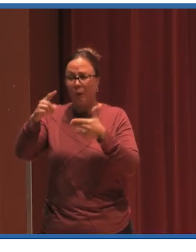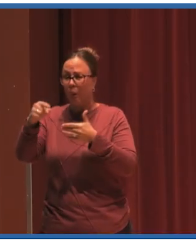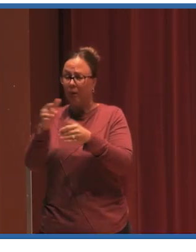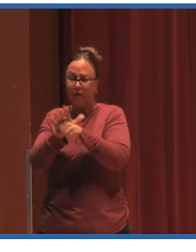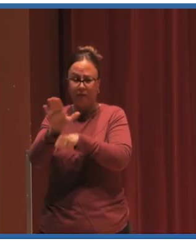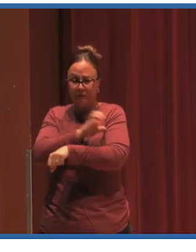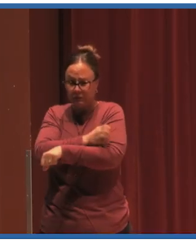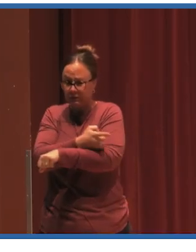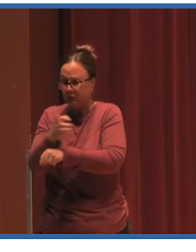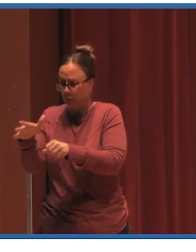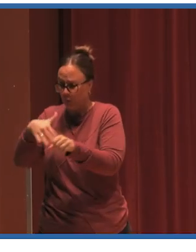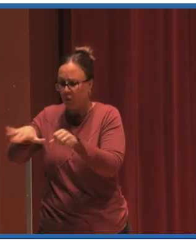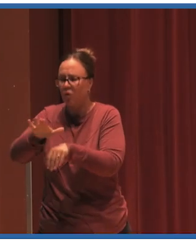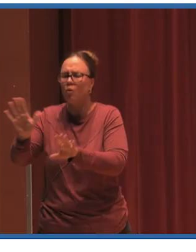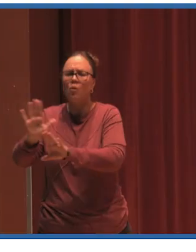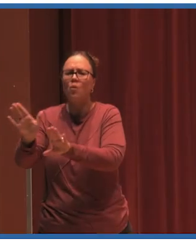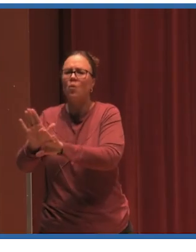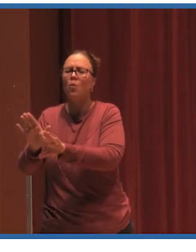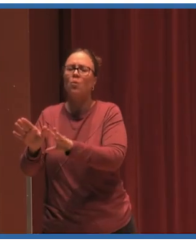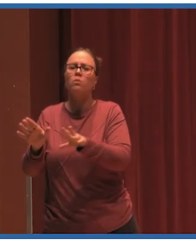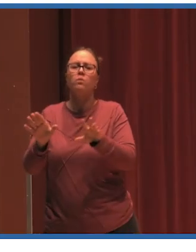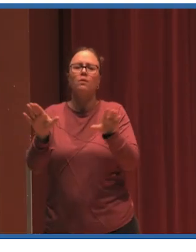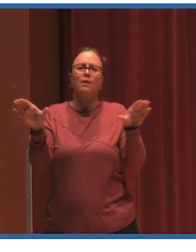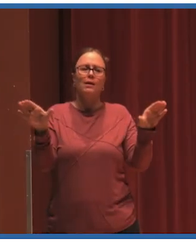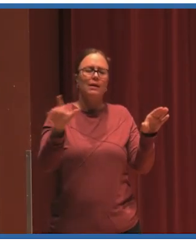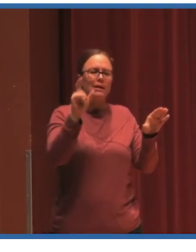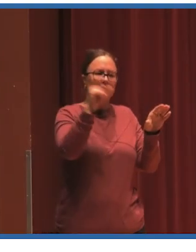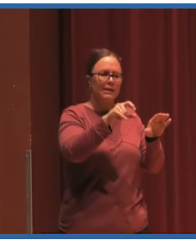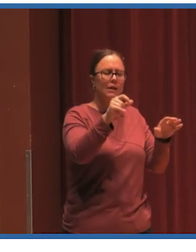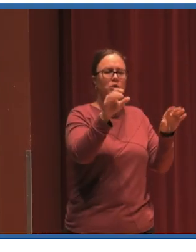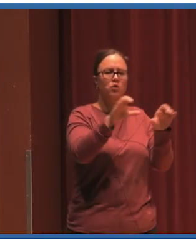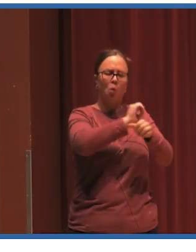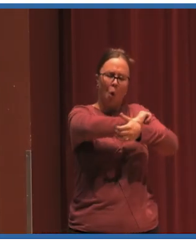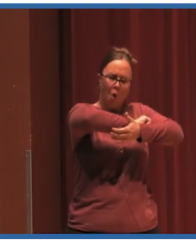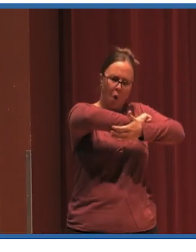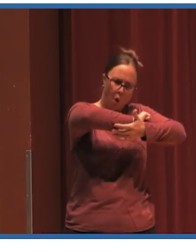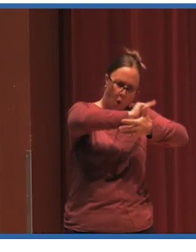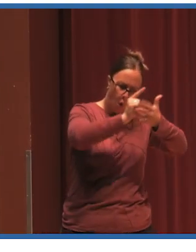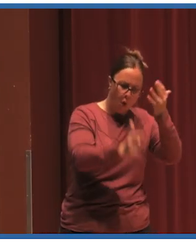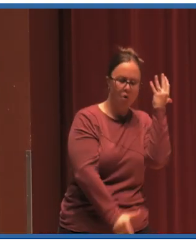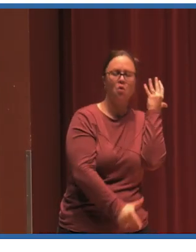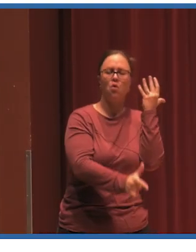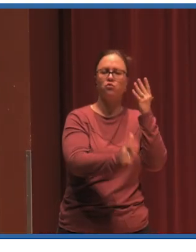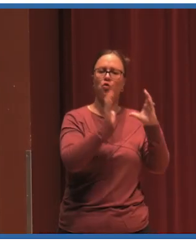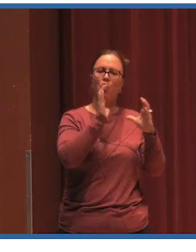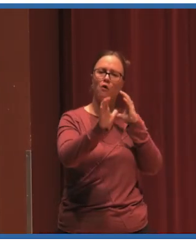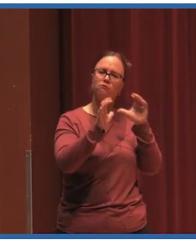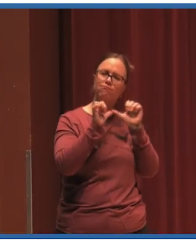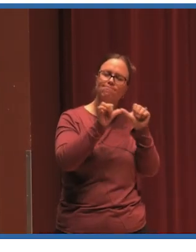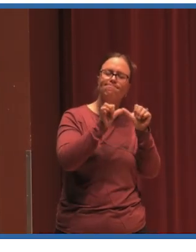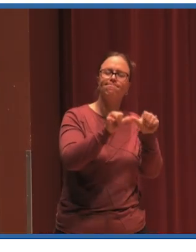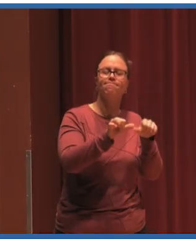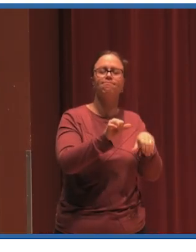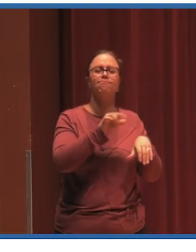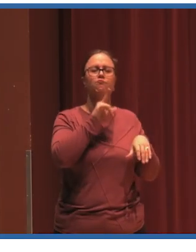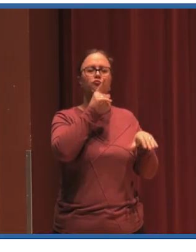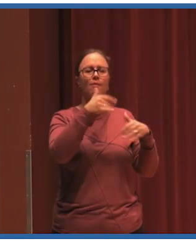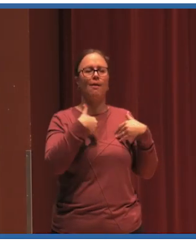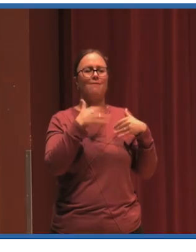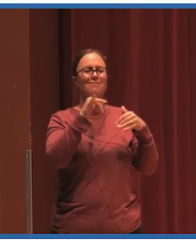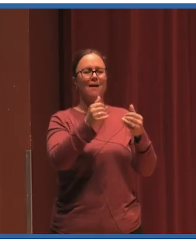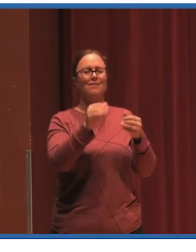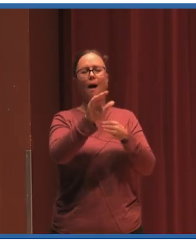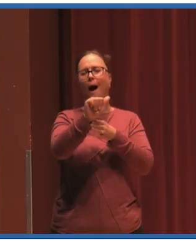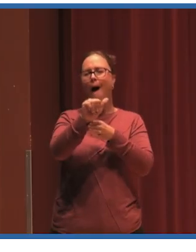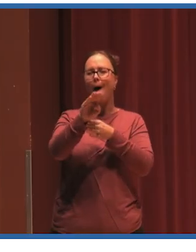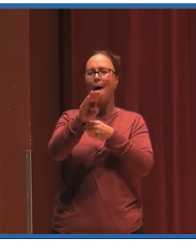for one thing. We need to do things about all the things. We need to keep all the conversations open and really go about it with an abundance mindset that the more